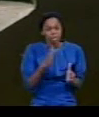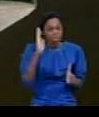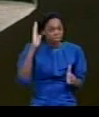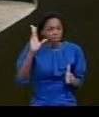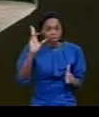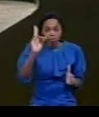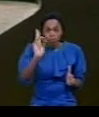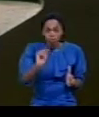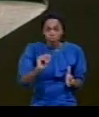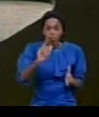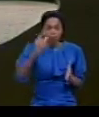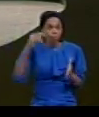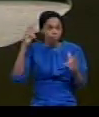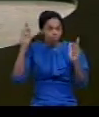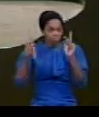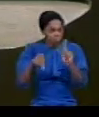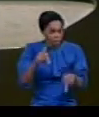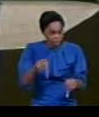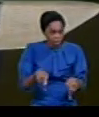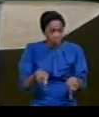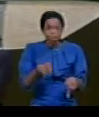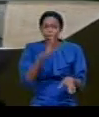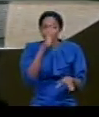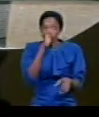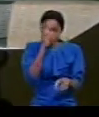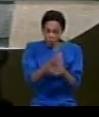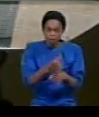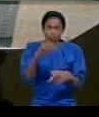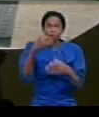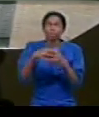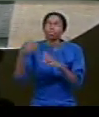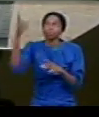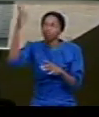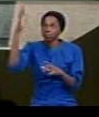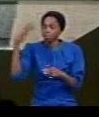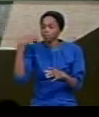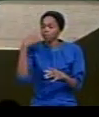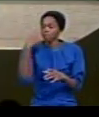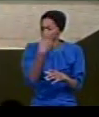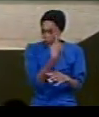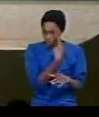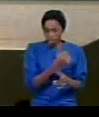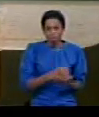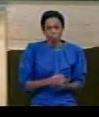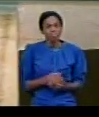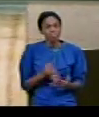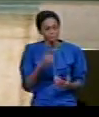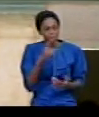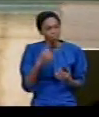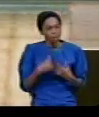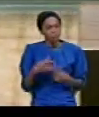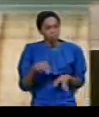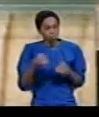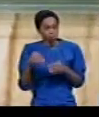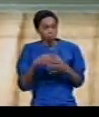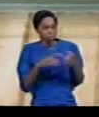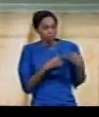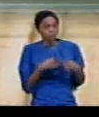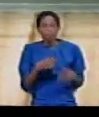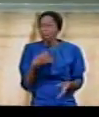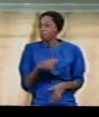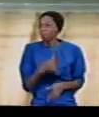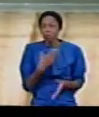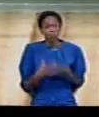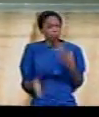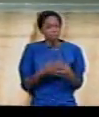be justified in his sight. Take that to heart. No matter what you do, no